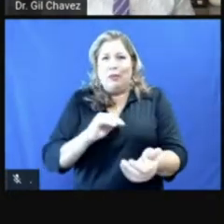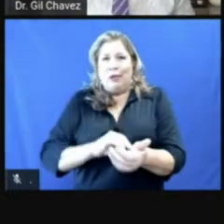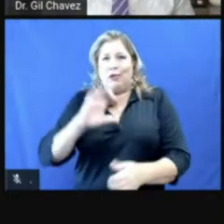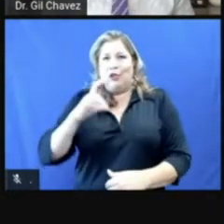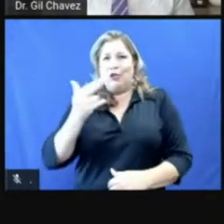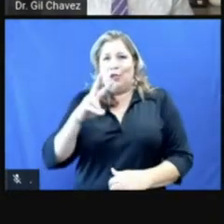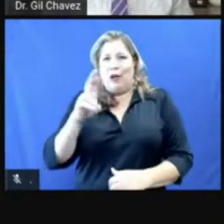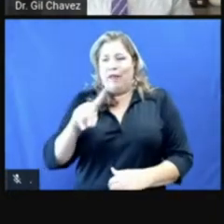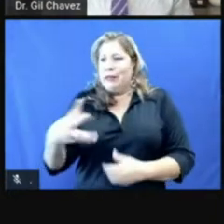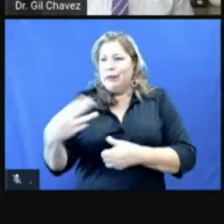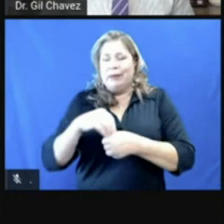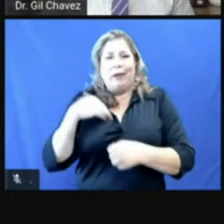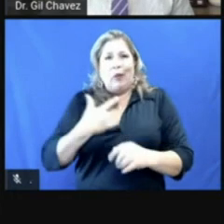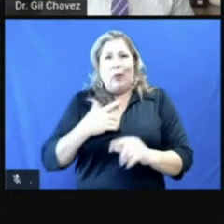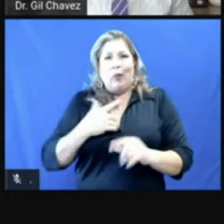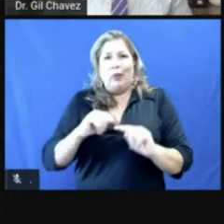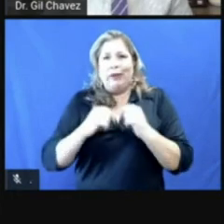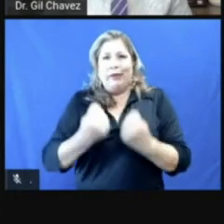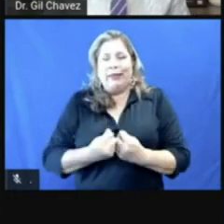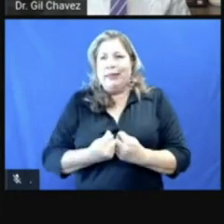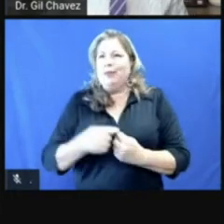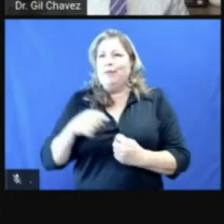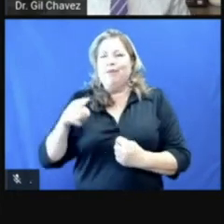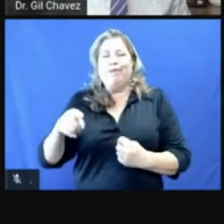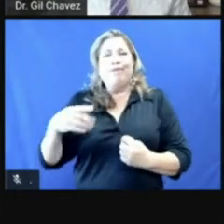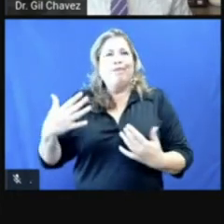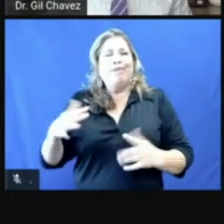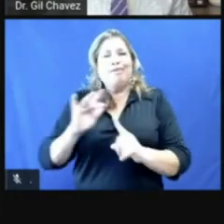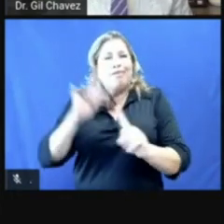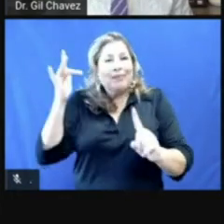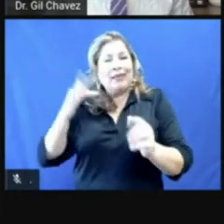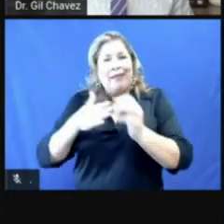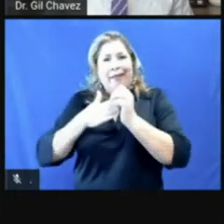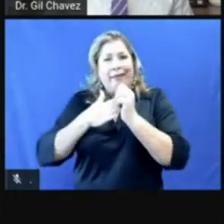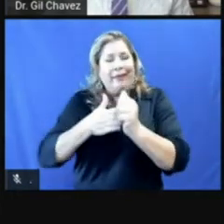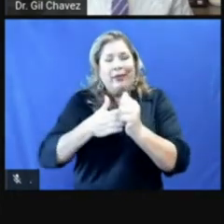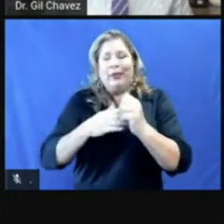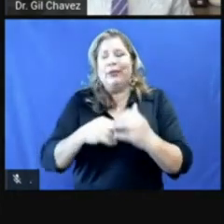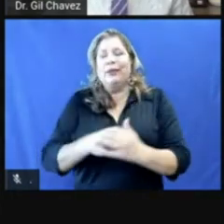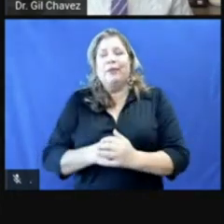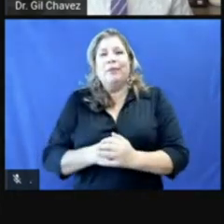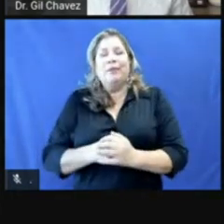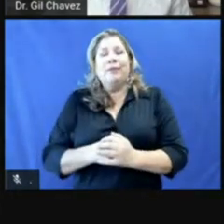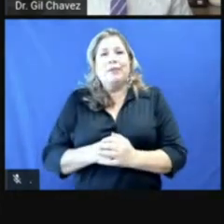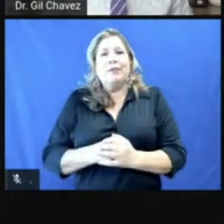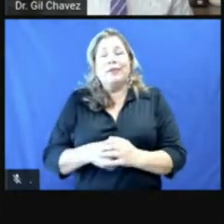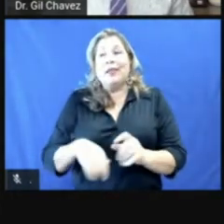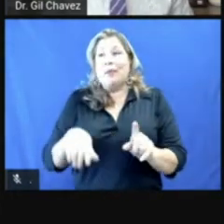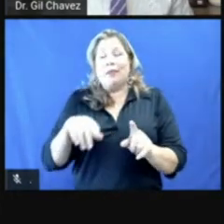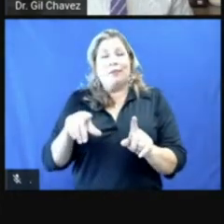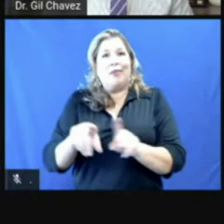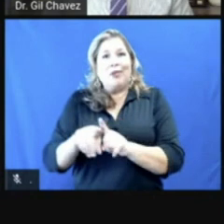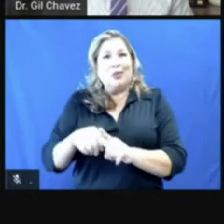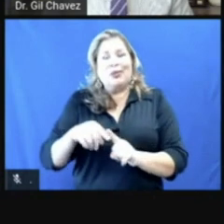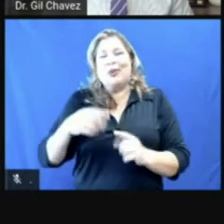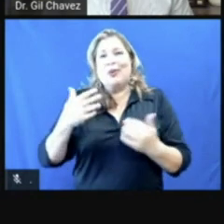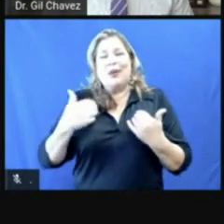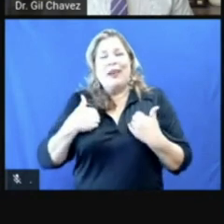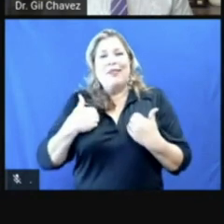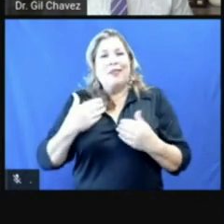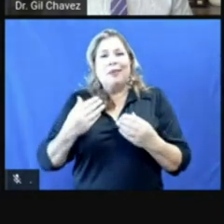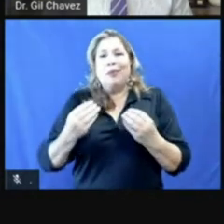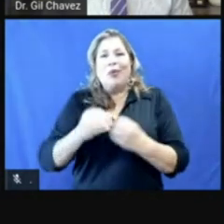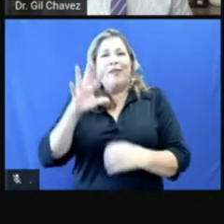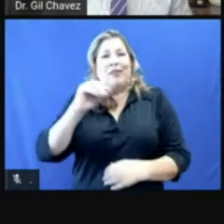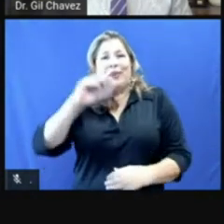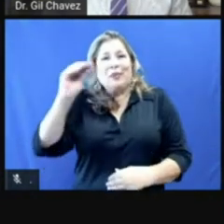both his leadership here with nearly half of Californians, our Latino brothers and sisters across the state,